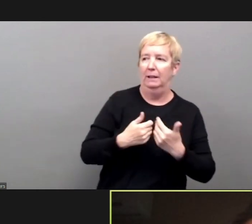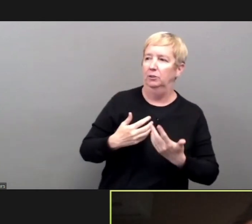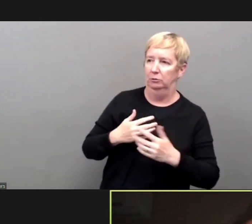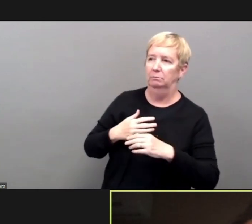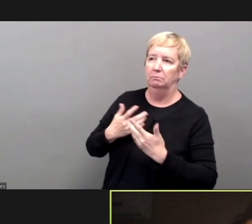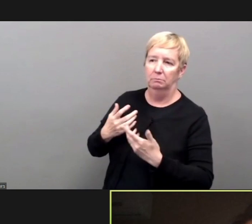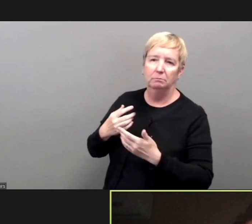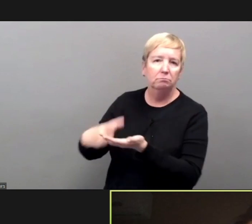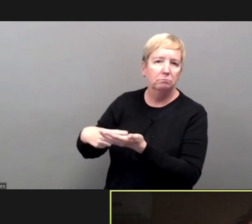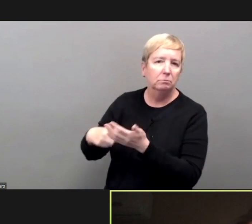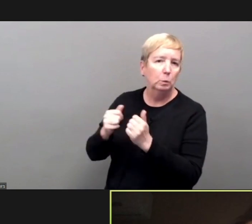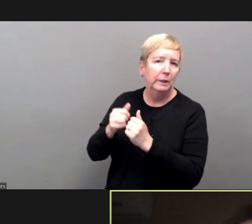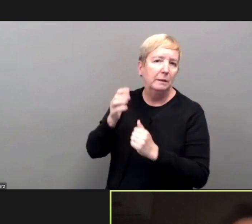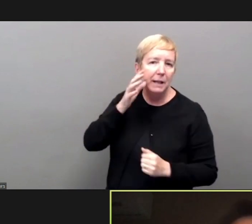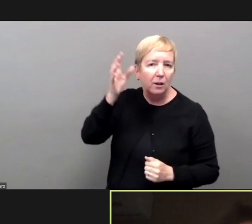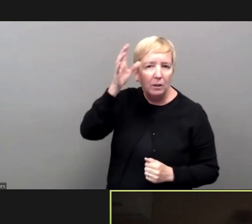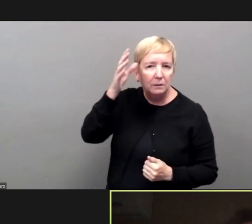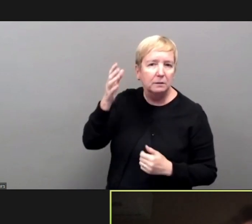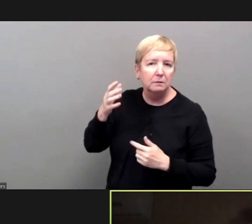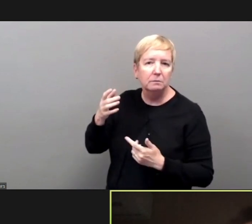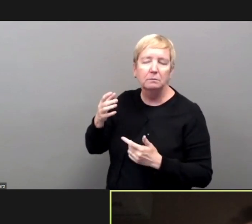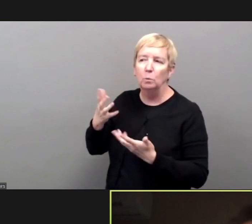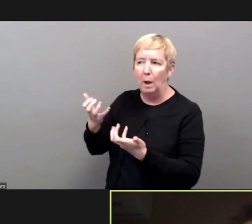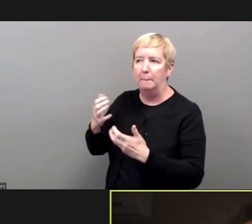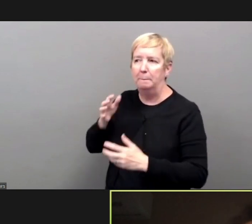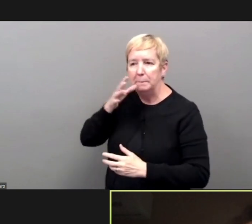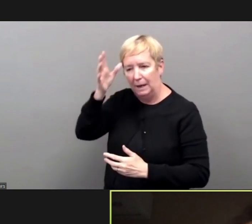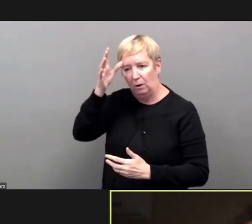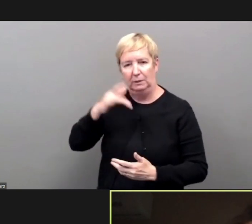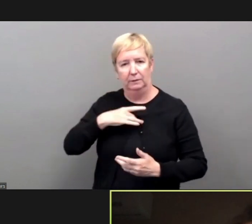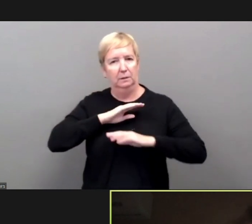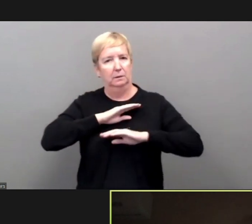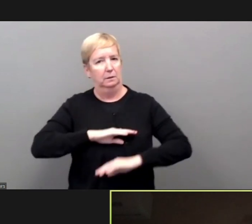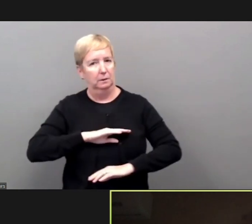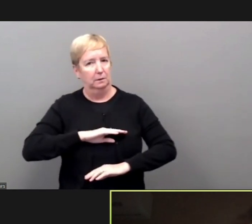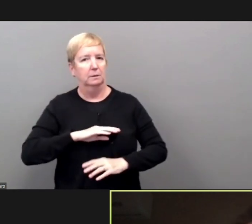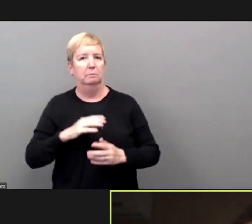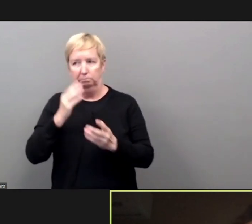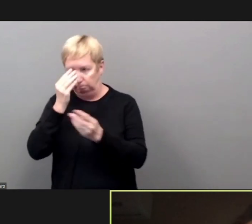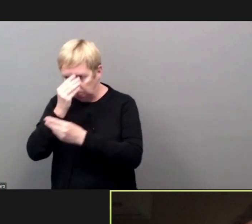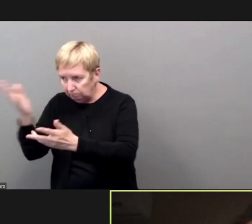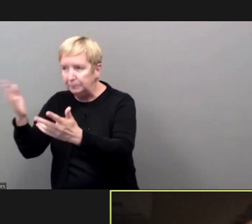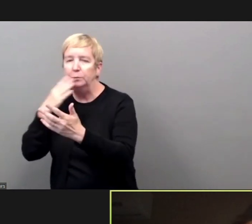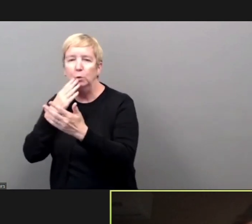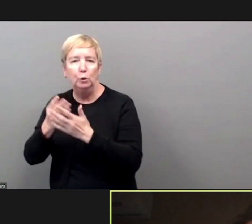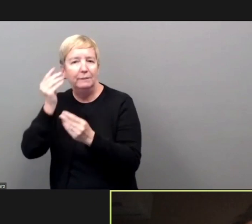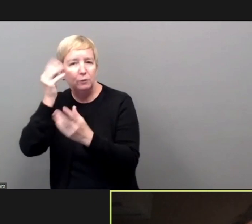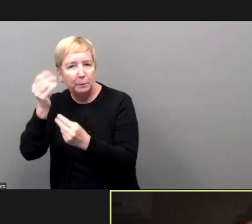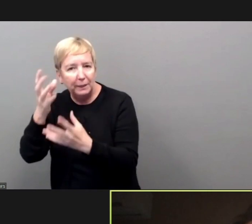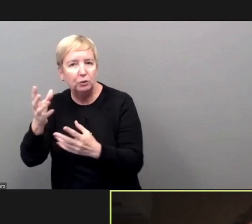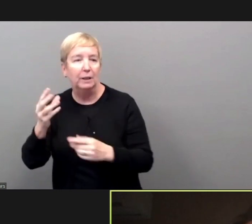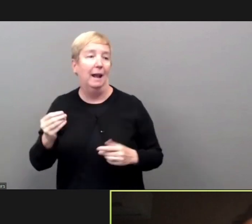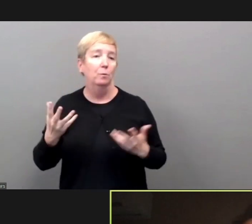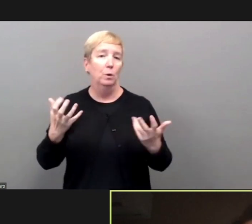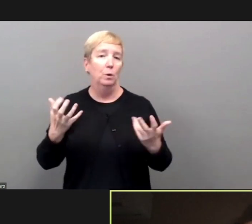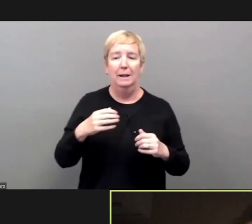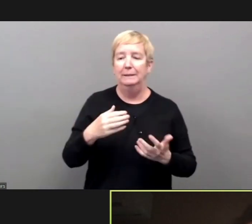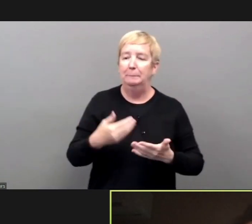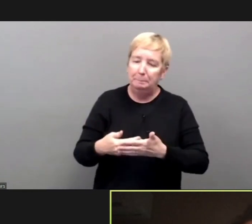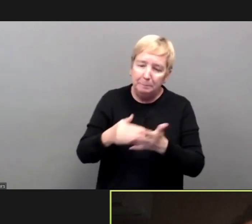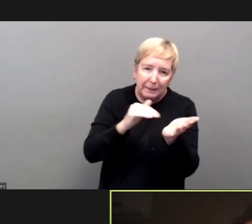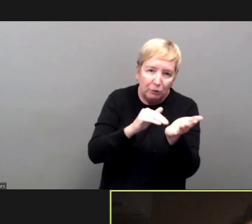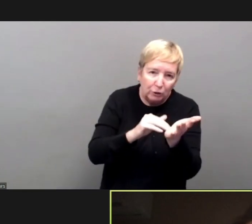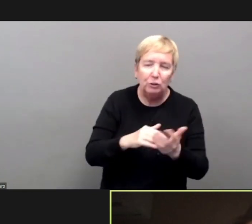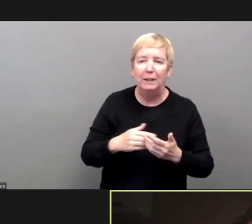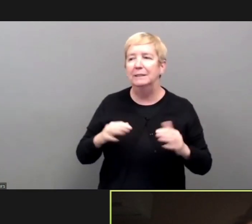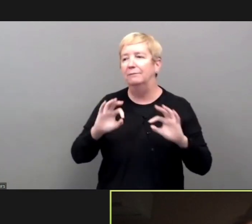next, is to make sure we get good information out. And I think having providers, really our pediatricians, our